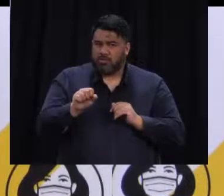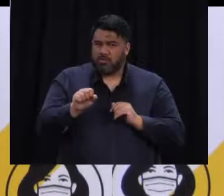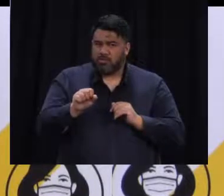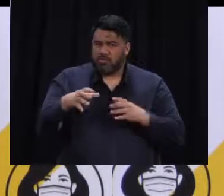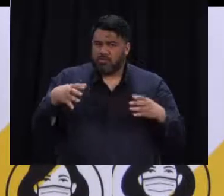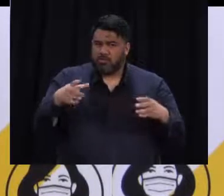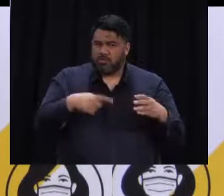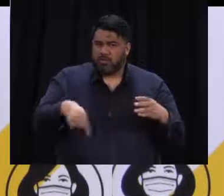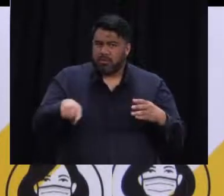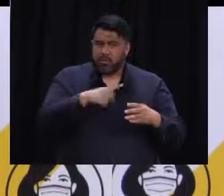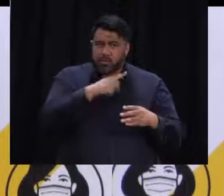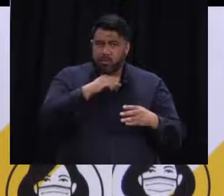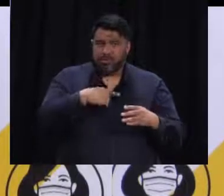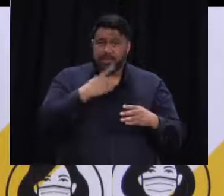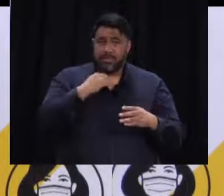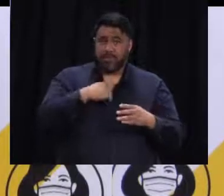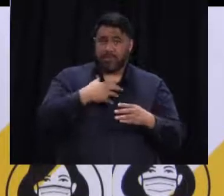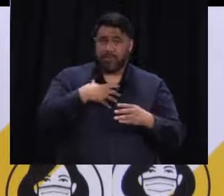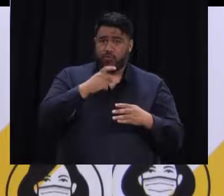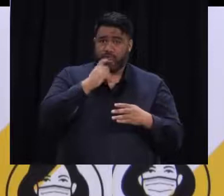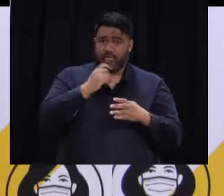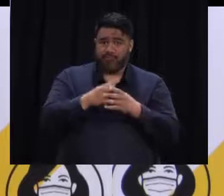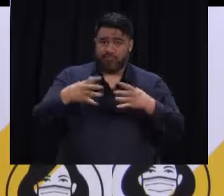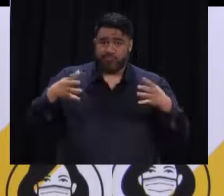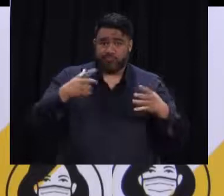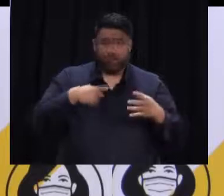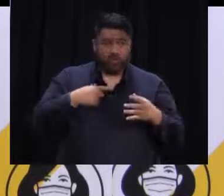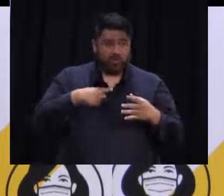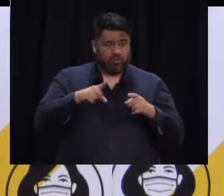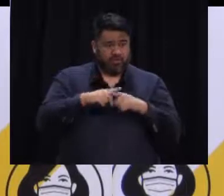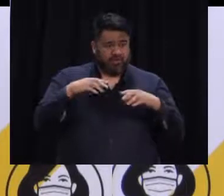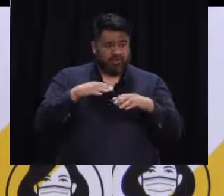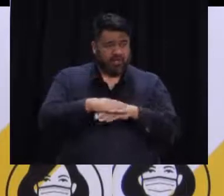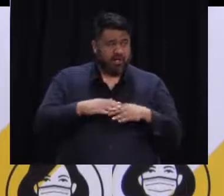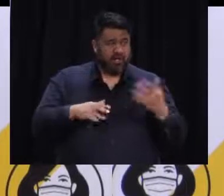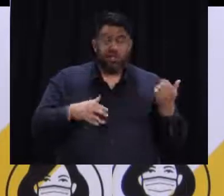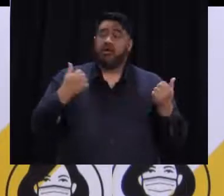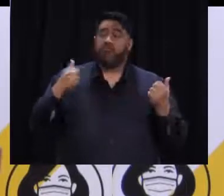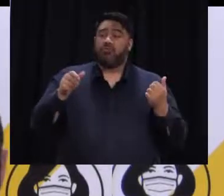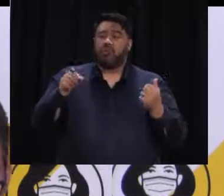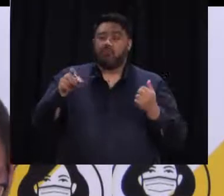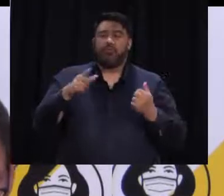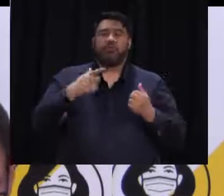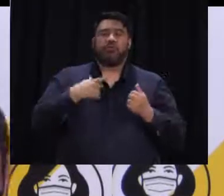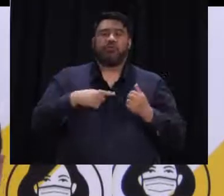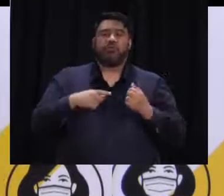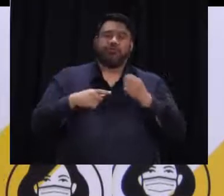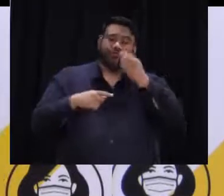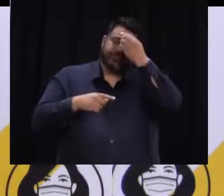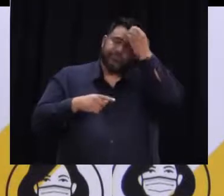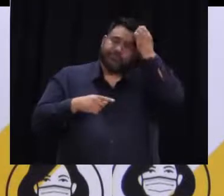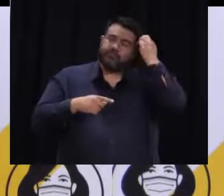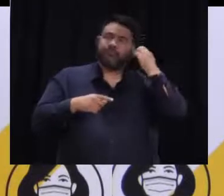advance instead of during an outbreak? Yes, so just on the latter point, there was quite a lot of surge capacity already